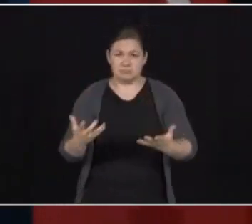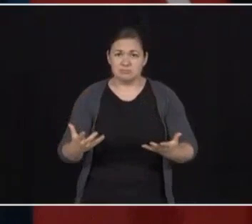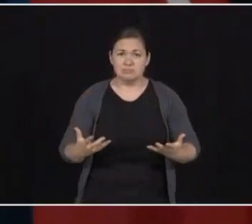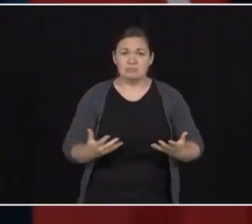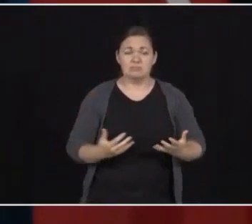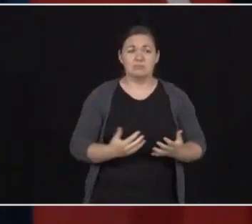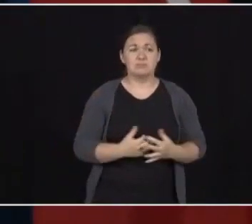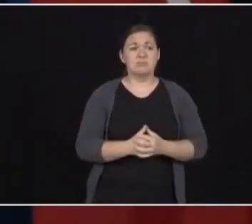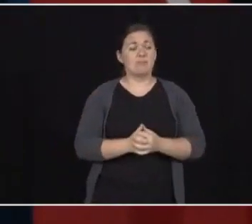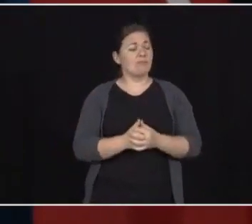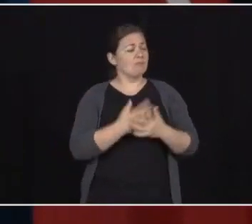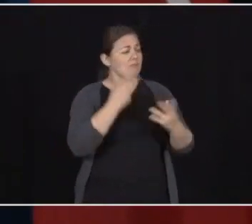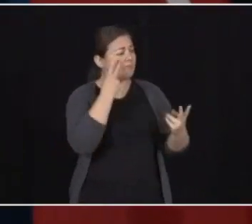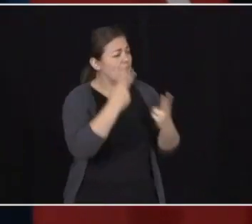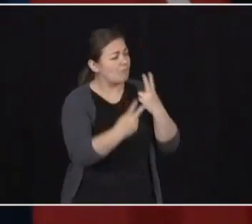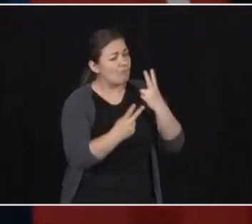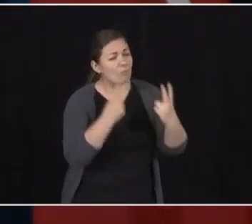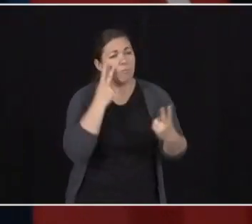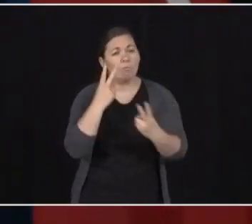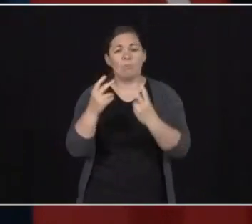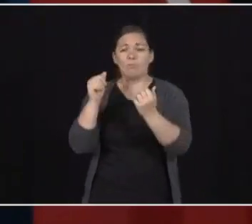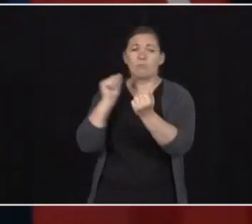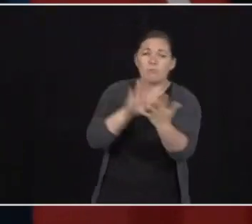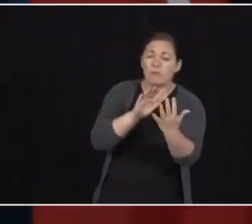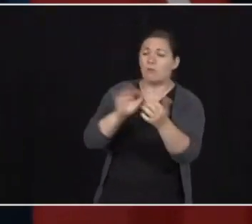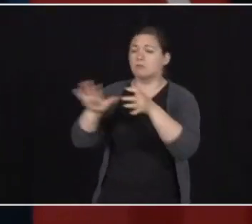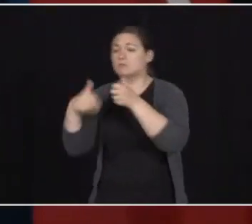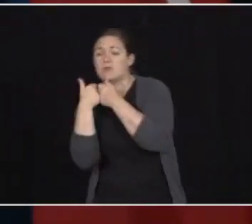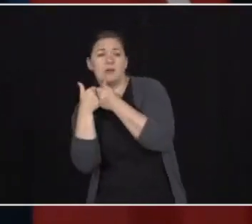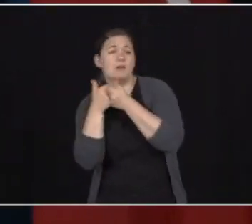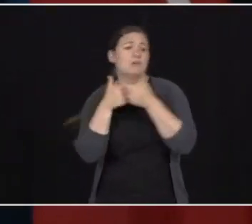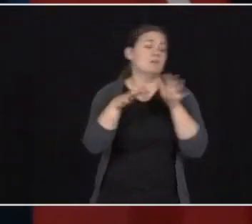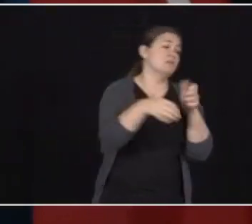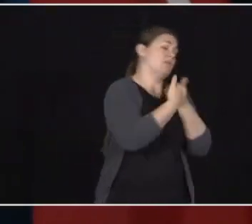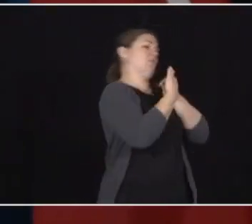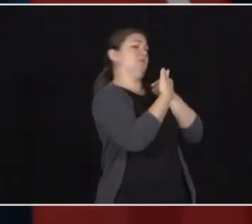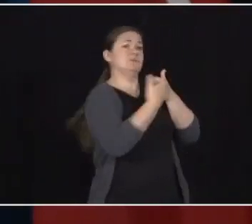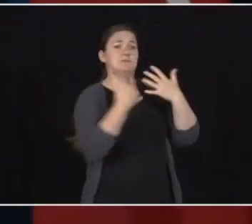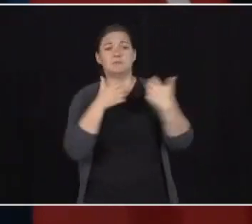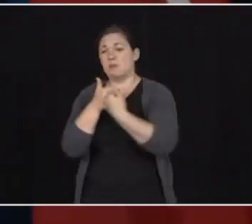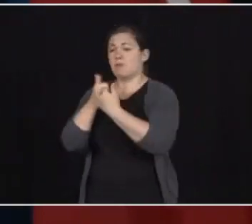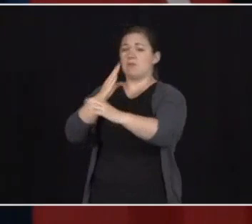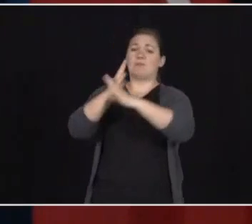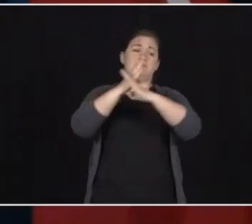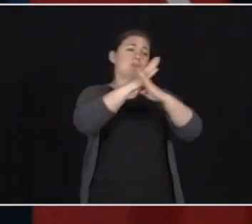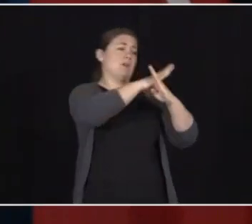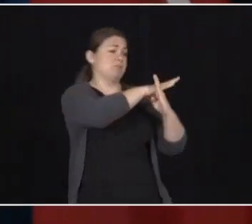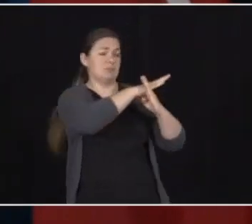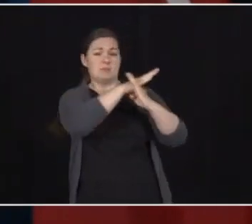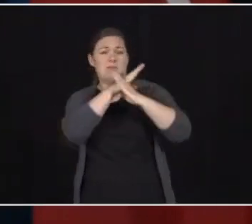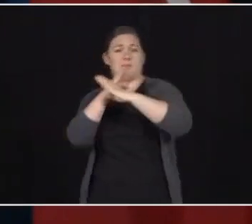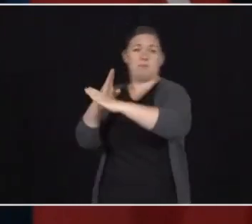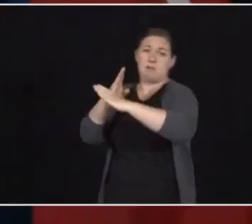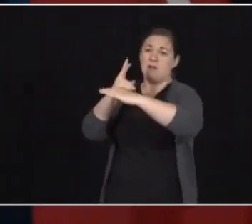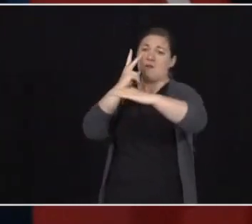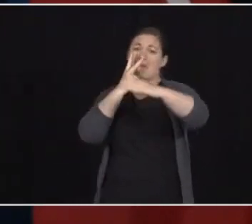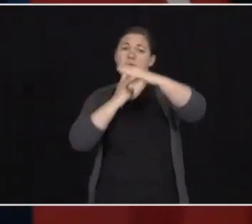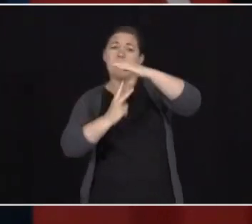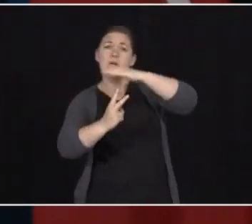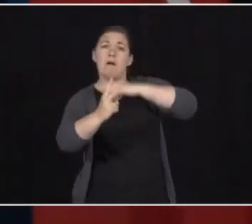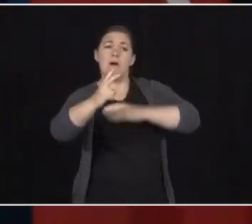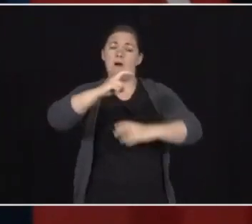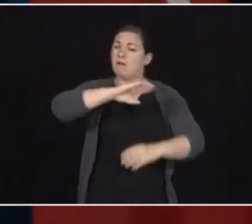and faced unprecedented challenges. We have faced obstacles no one could have predicted.